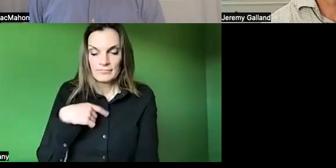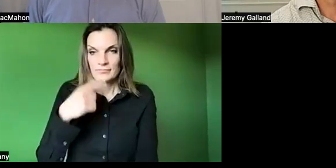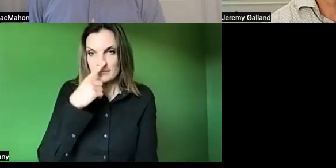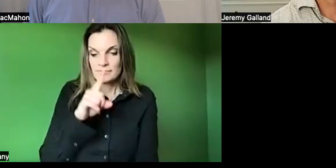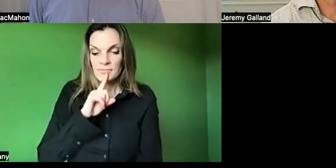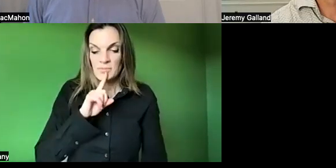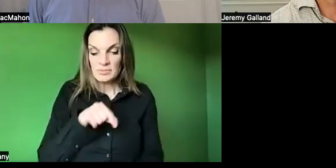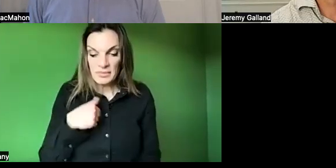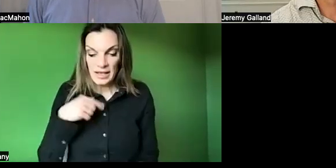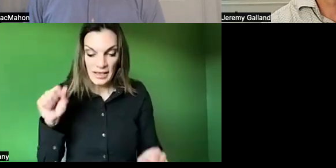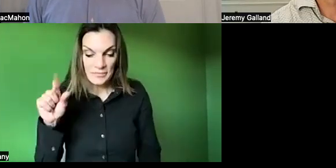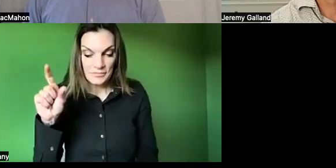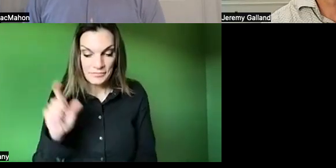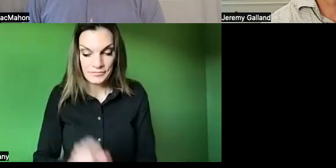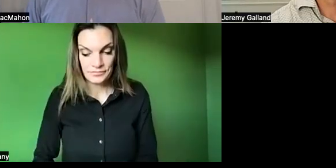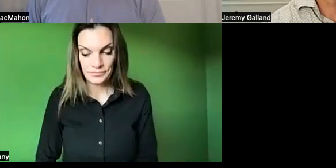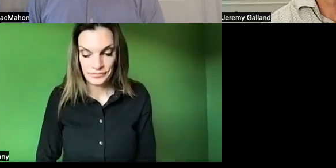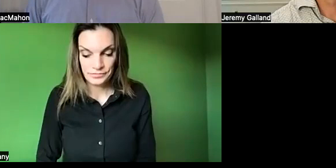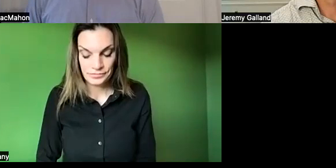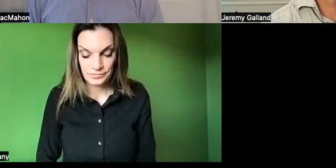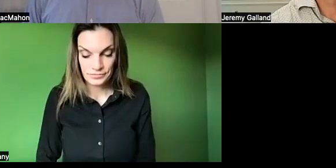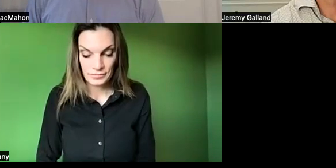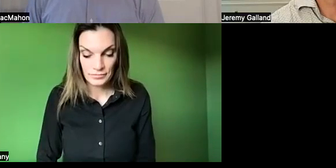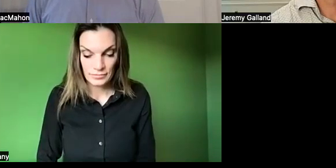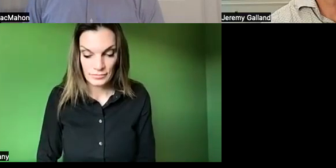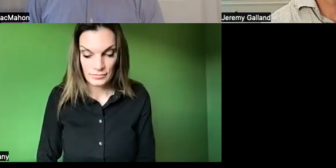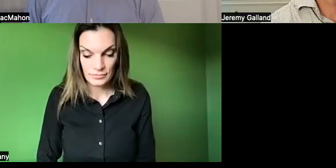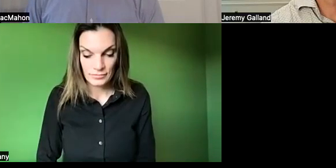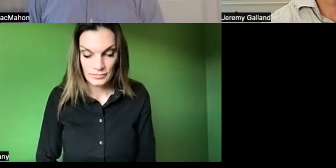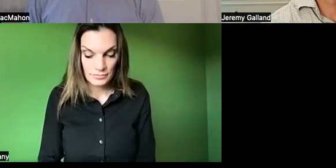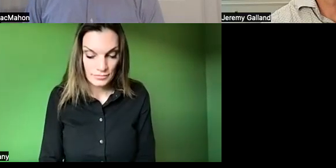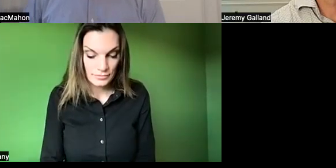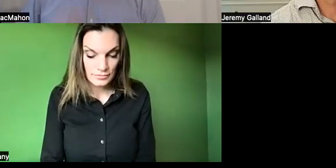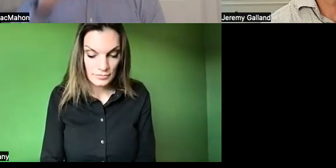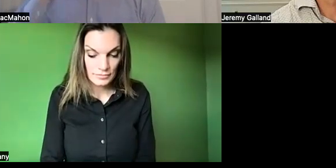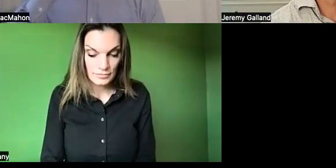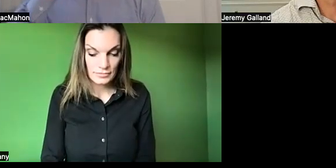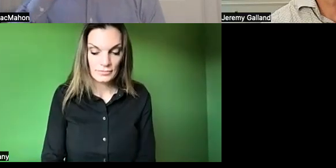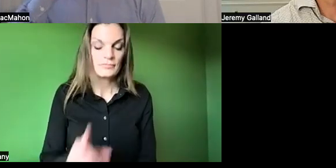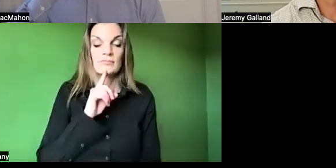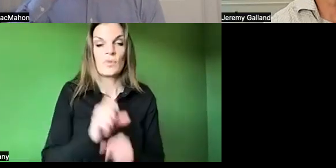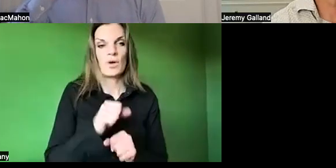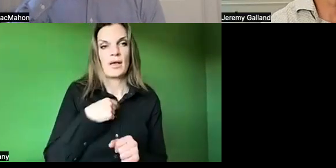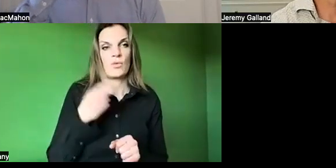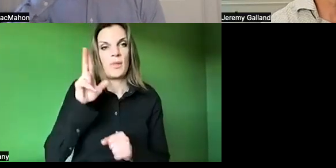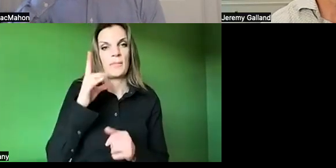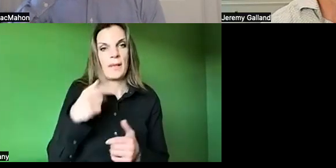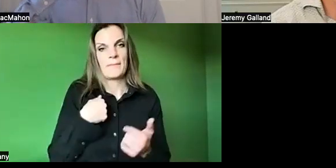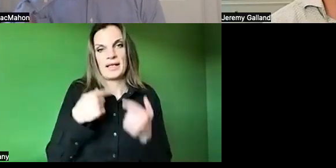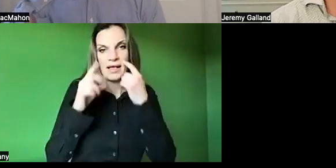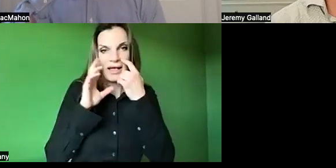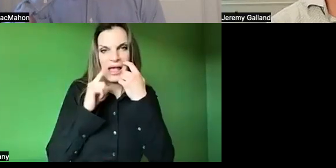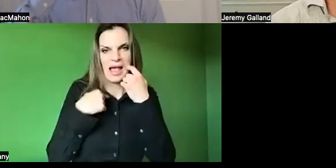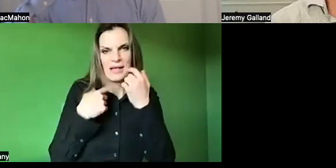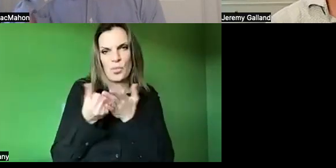Oh, sure, absolutely. Maybe using up my rebut, and I don't even know what a rebuttal is, just to add something, I guess, correct?